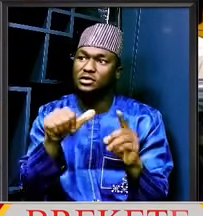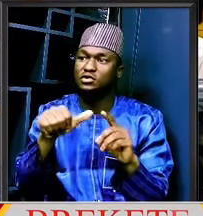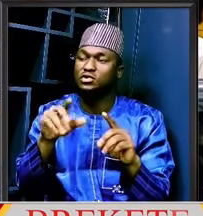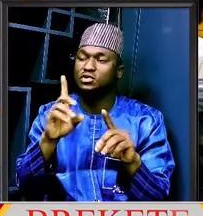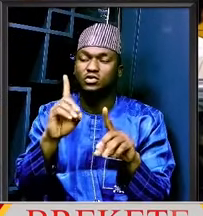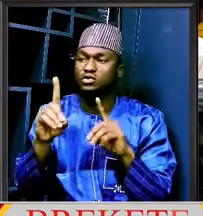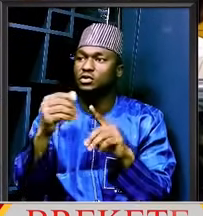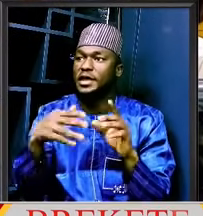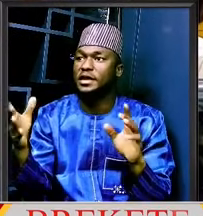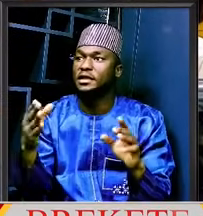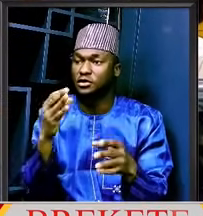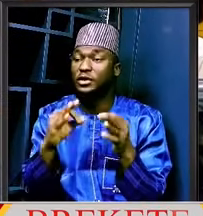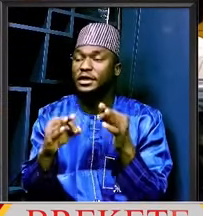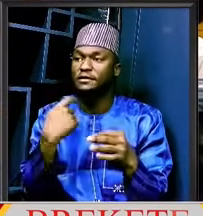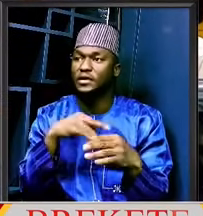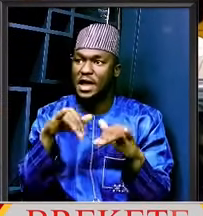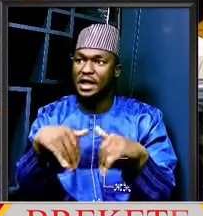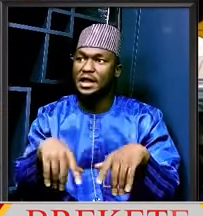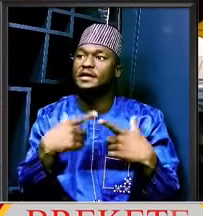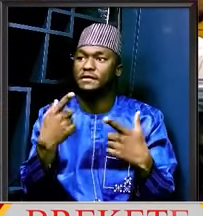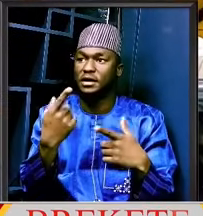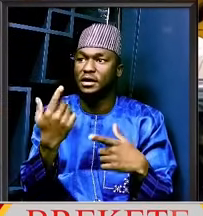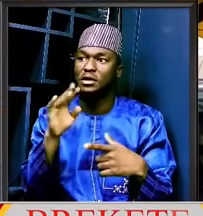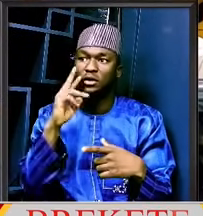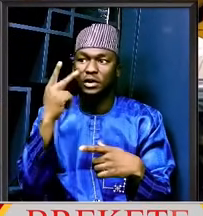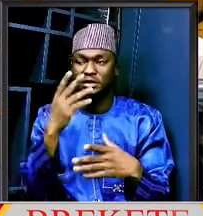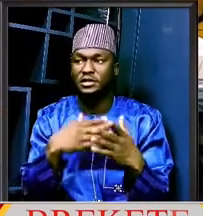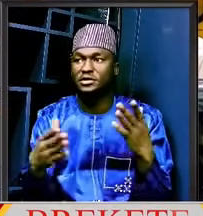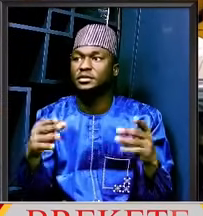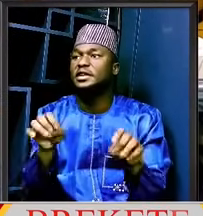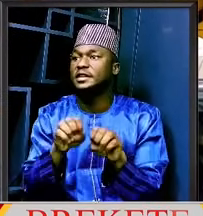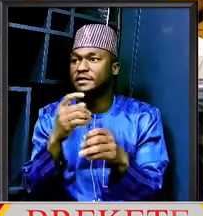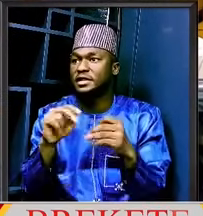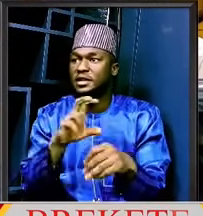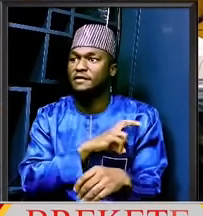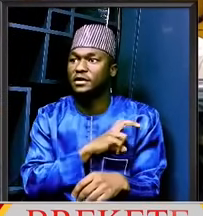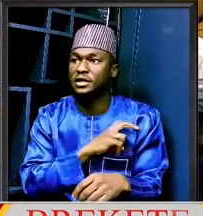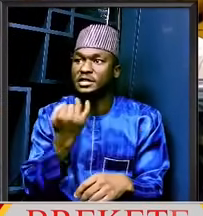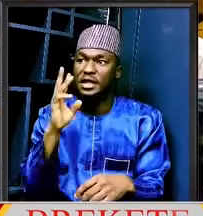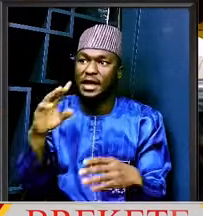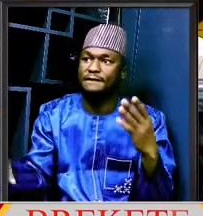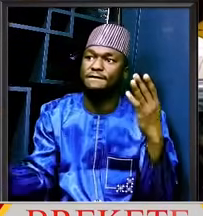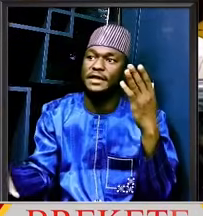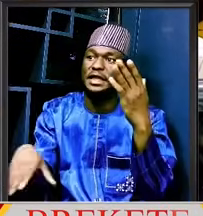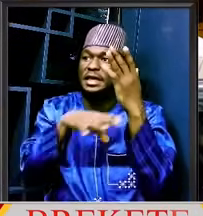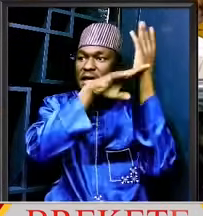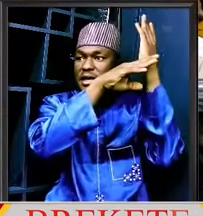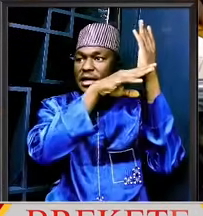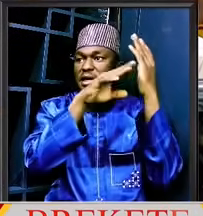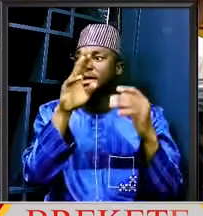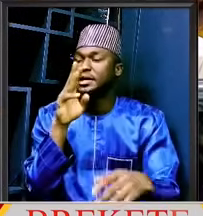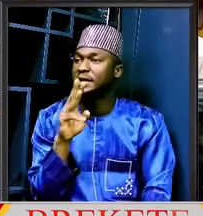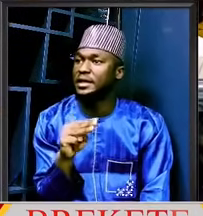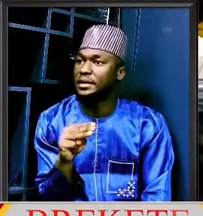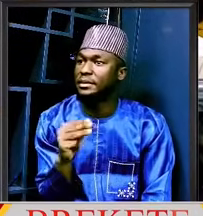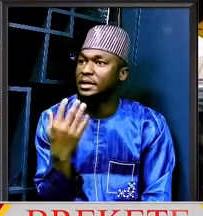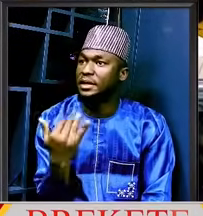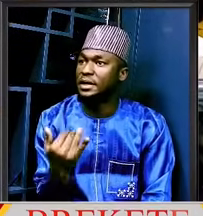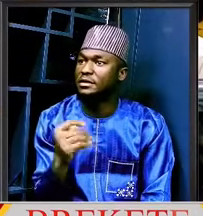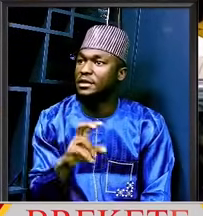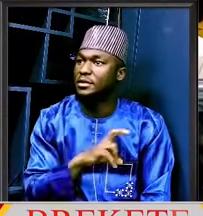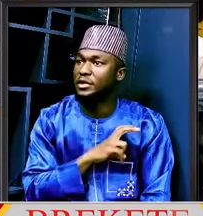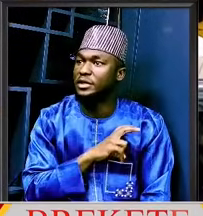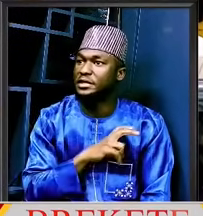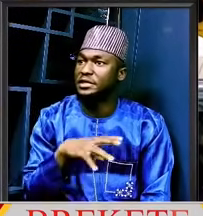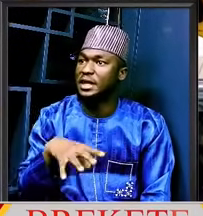are in this area, we will see something in this place. Even police that we thought that we have, they have pursued police. Mm-hmm. So police left.